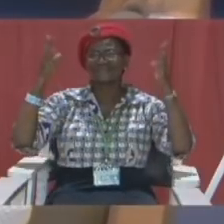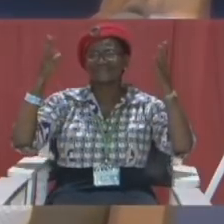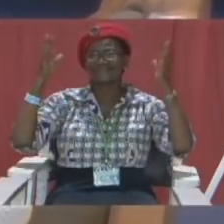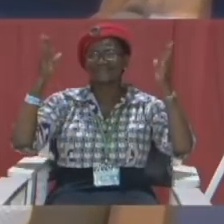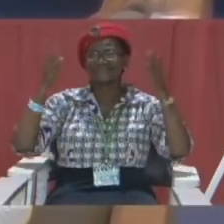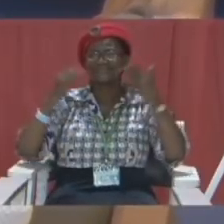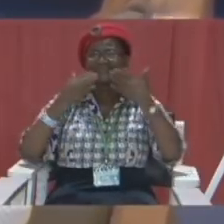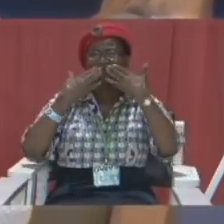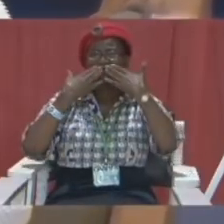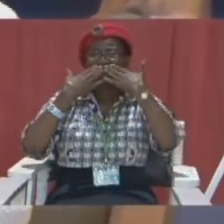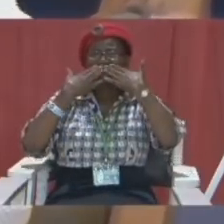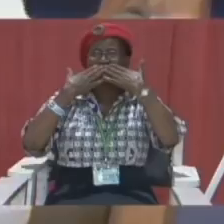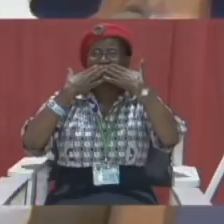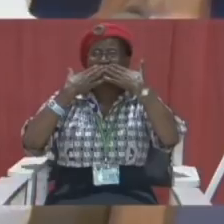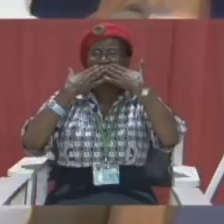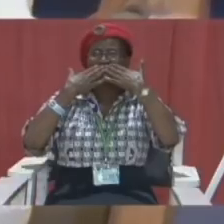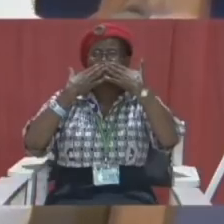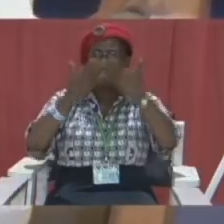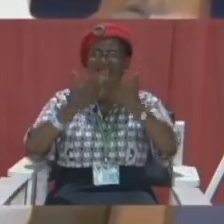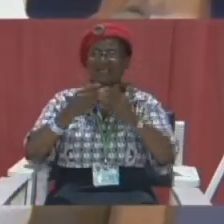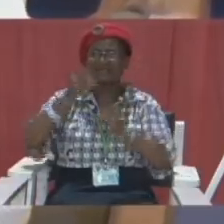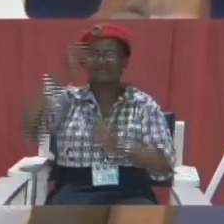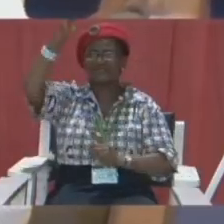Thank you, Daddy. Hallelujah.